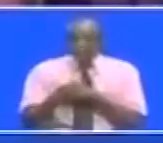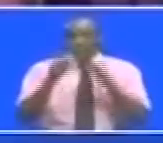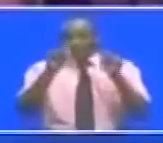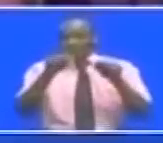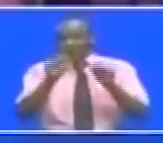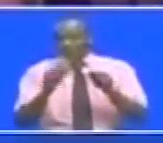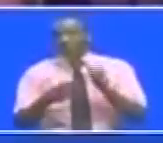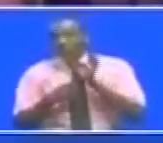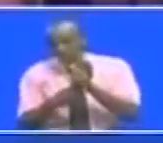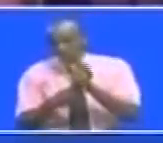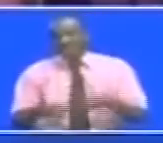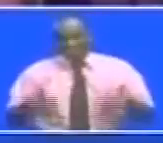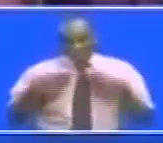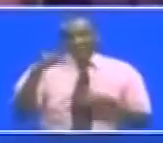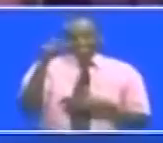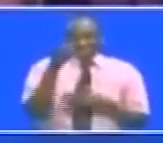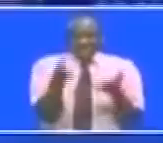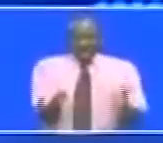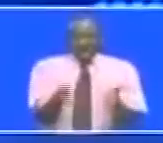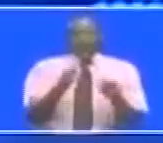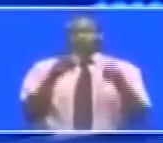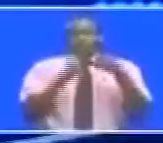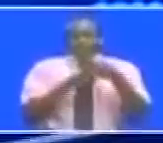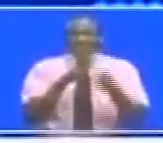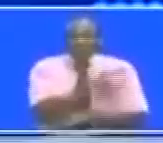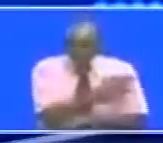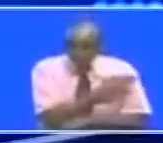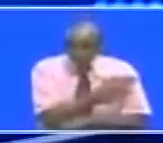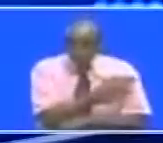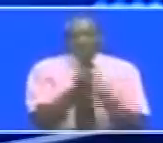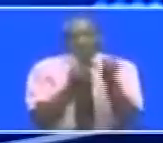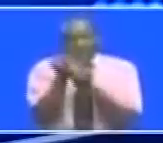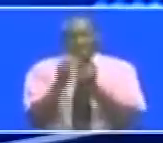be broadcast live on KTN News from 7 p.m. Saturday evening.